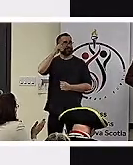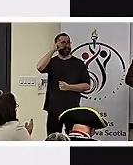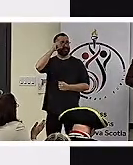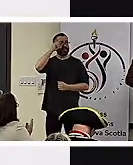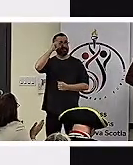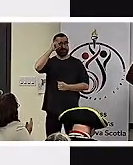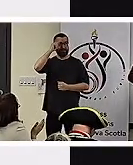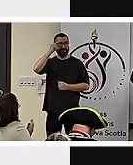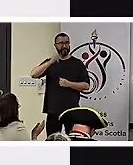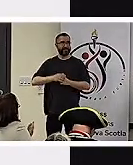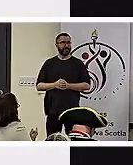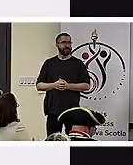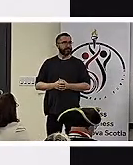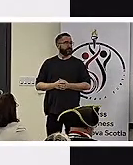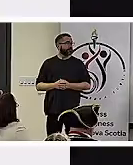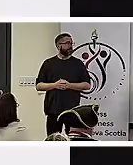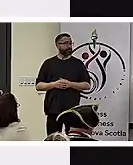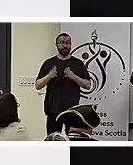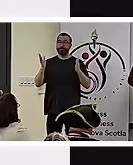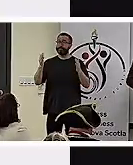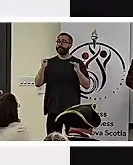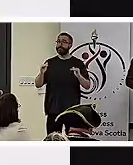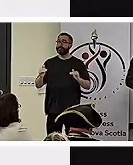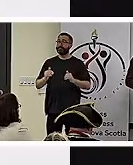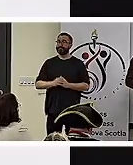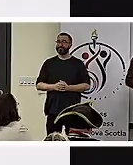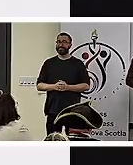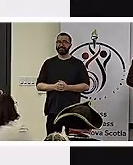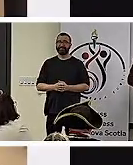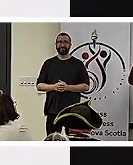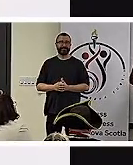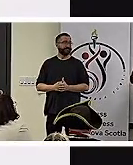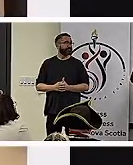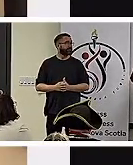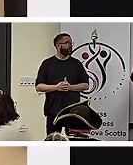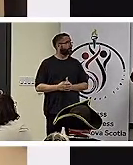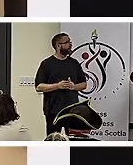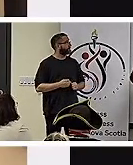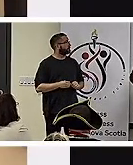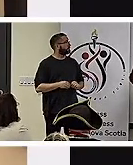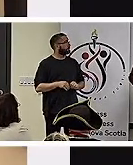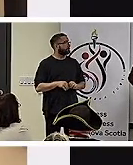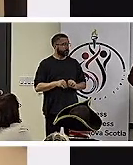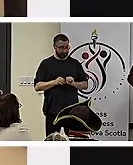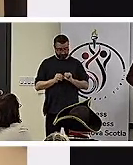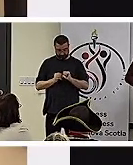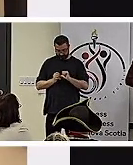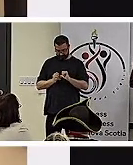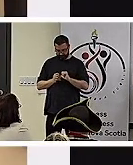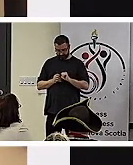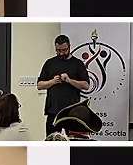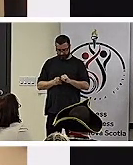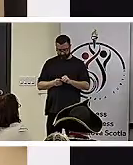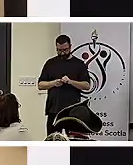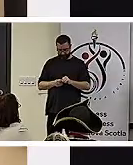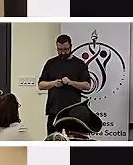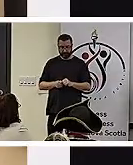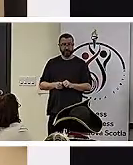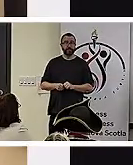more slides. Next slide, please. All right. All